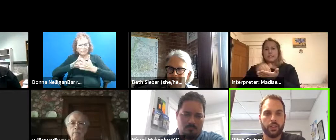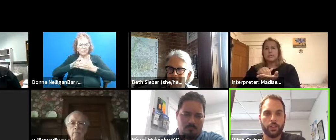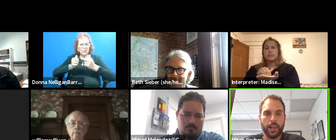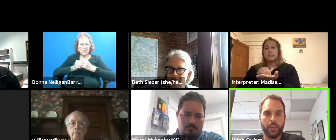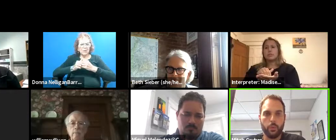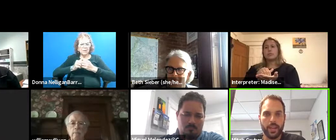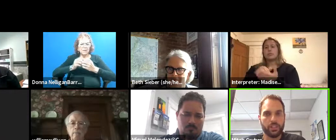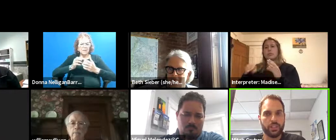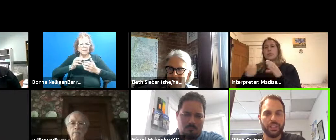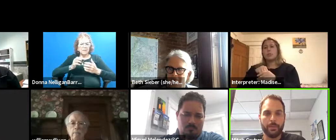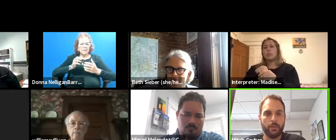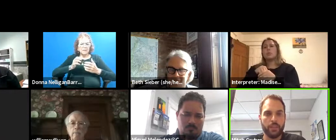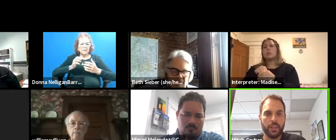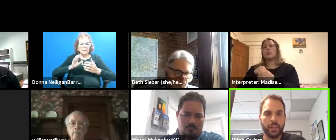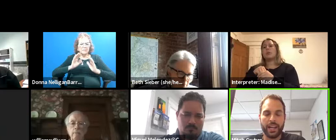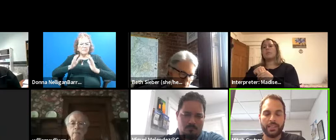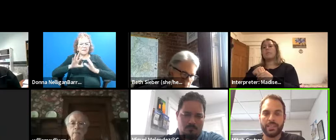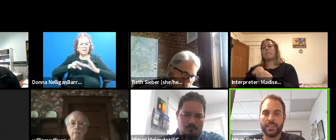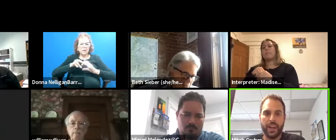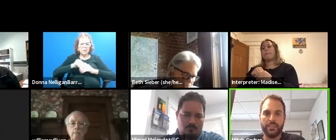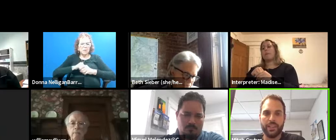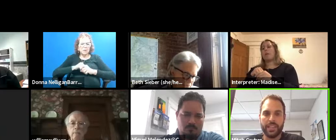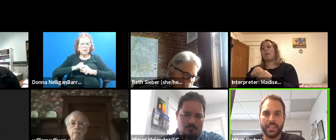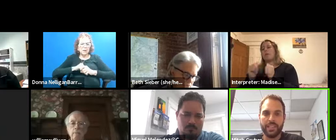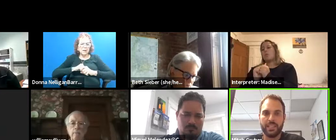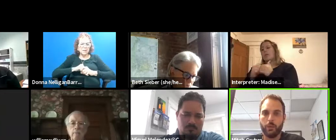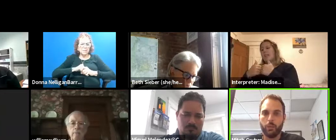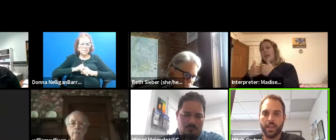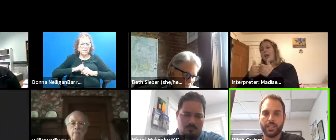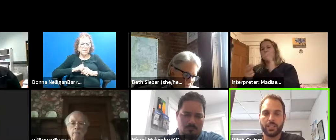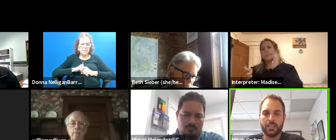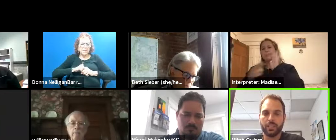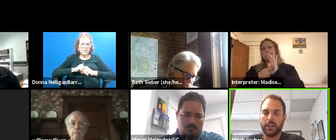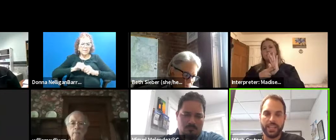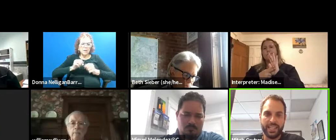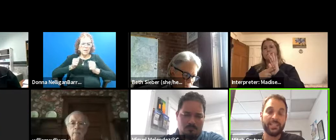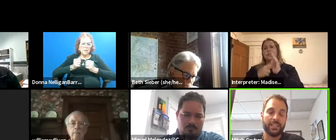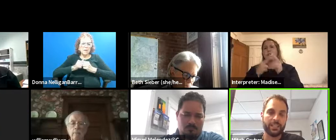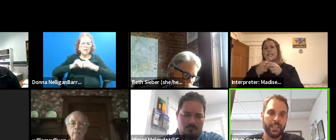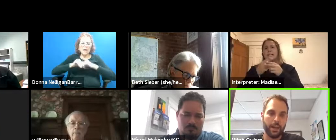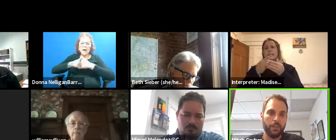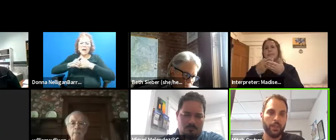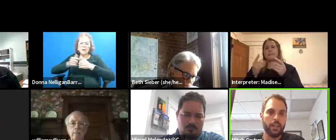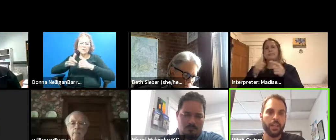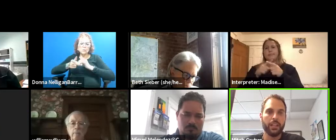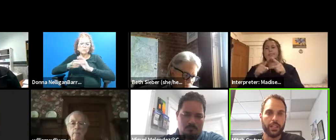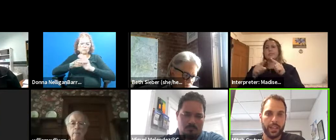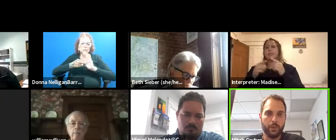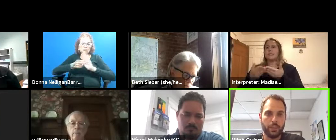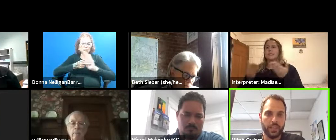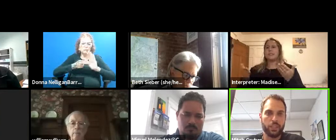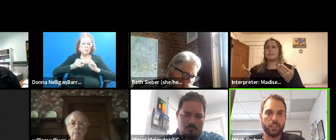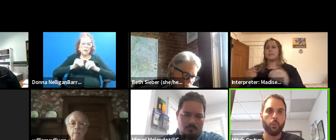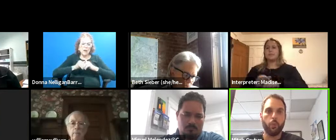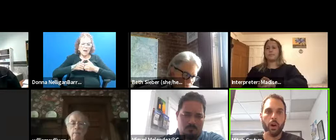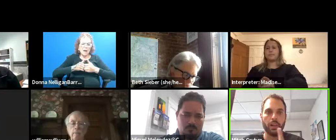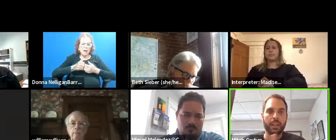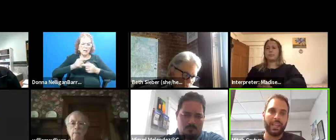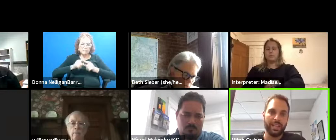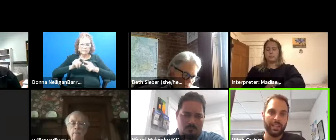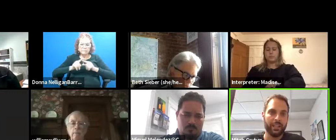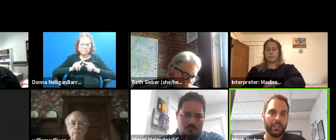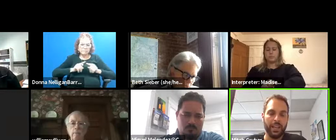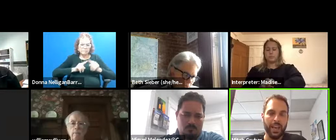including with the way that we actually label things. I just think having an east and a south label, that's just